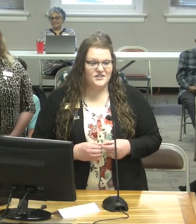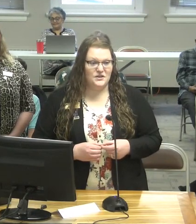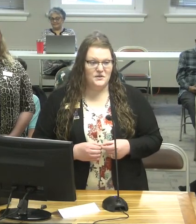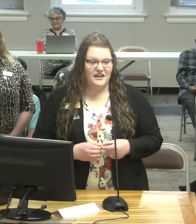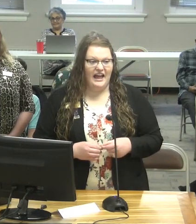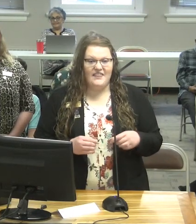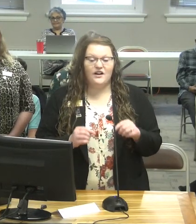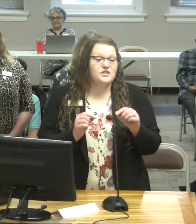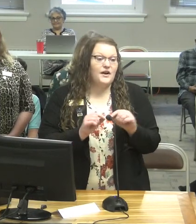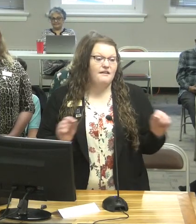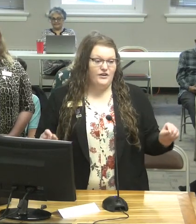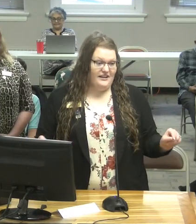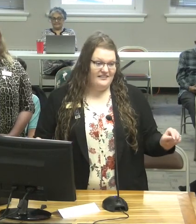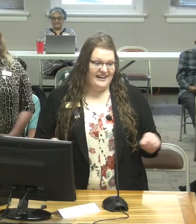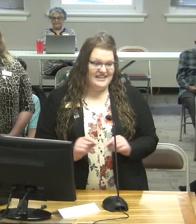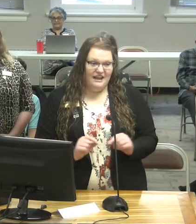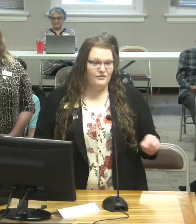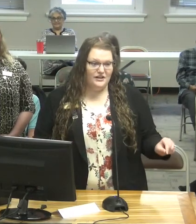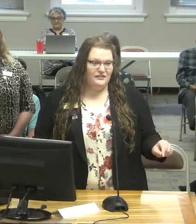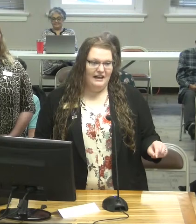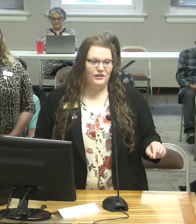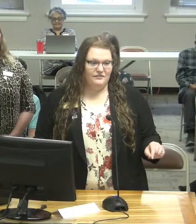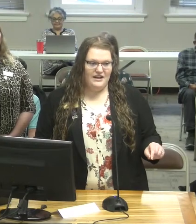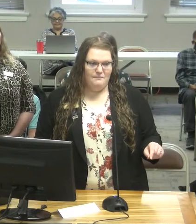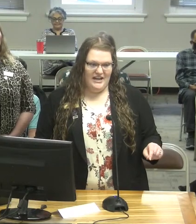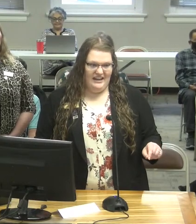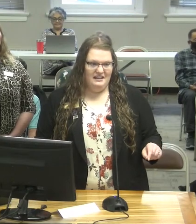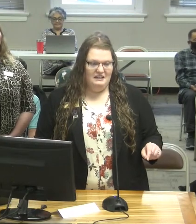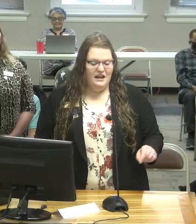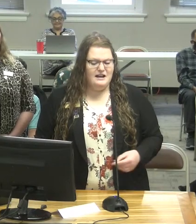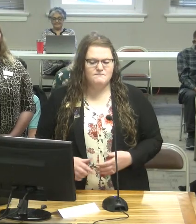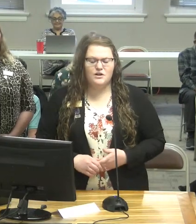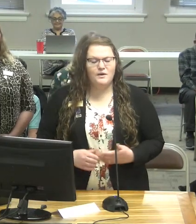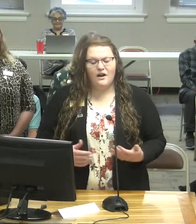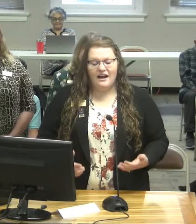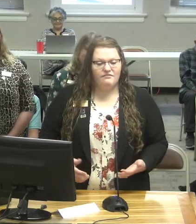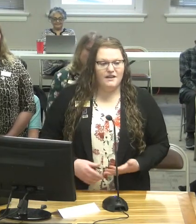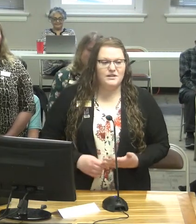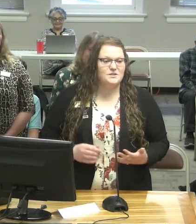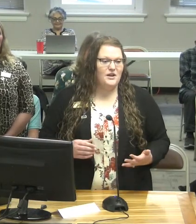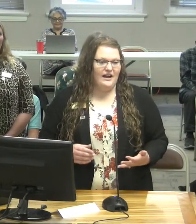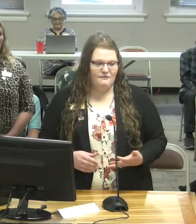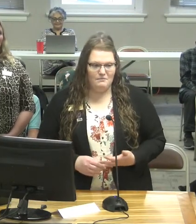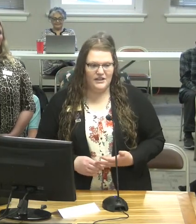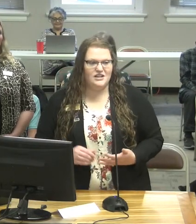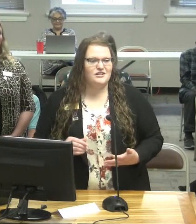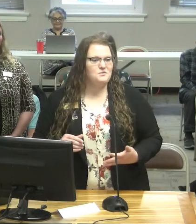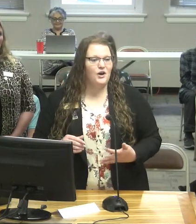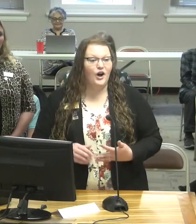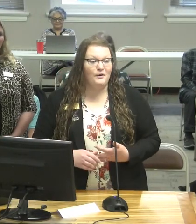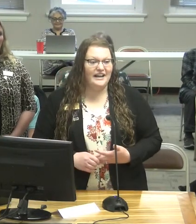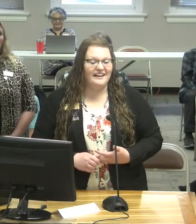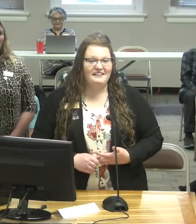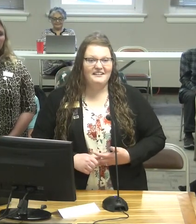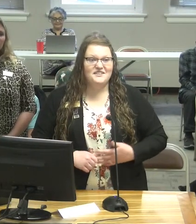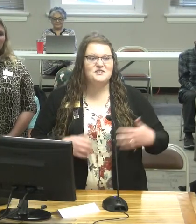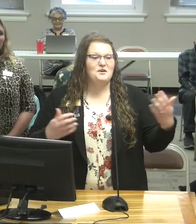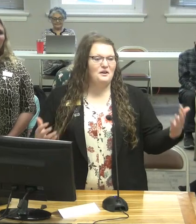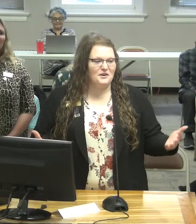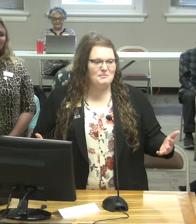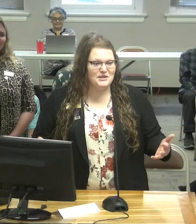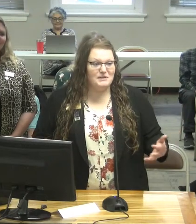so and that goes for every like I said every level of nominee you know we all have families we all have obligations we're already